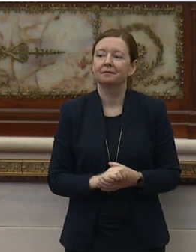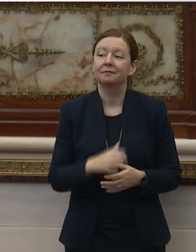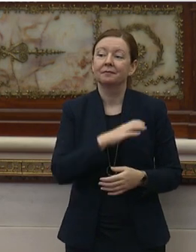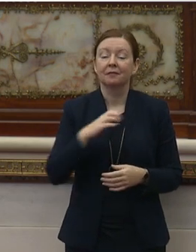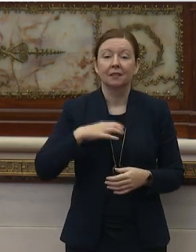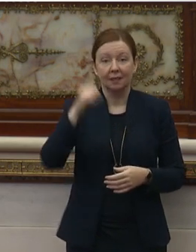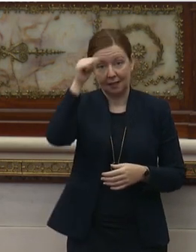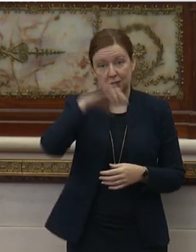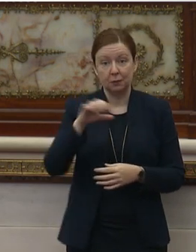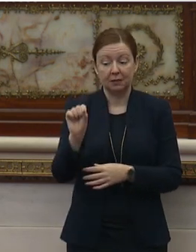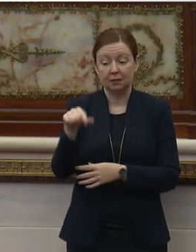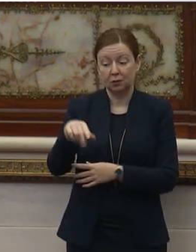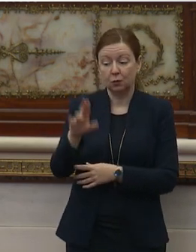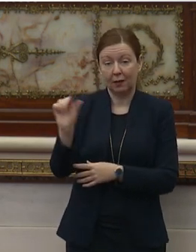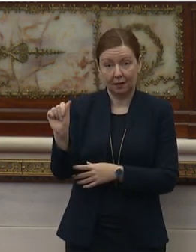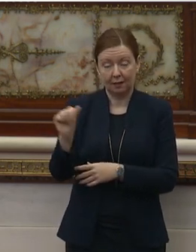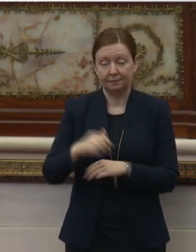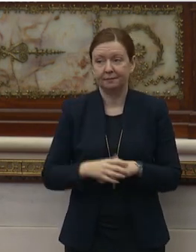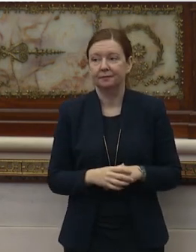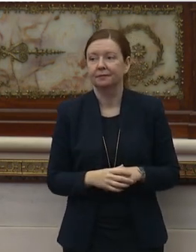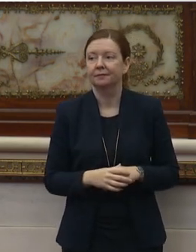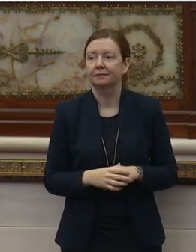Councilman Squilla.